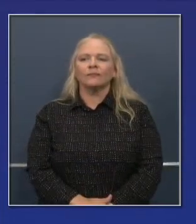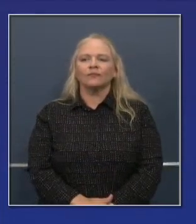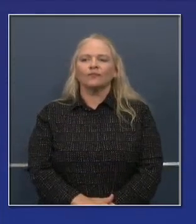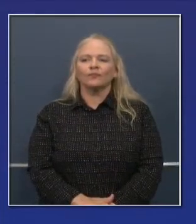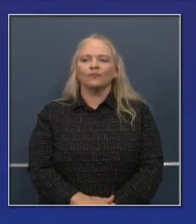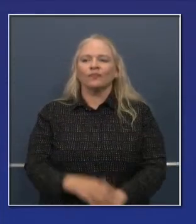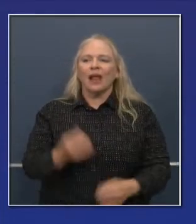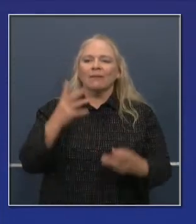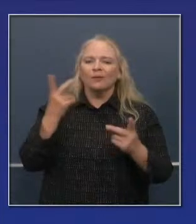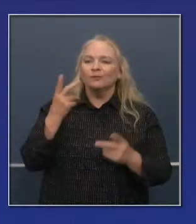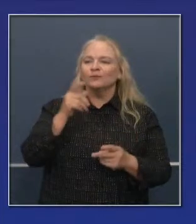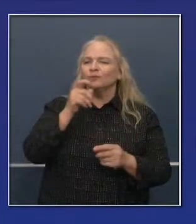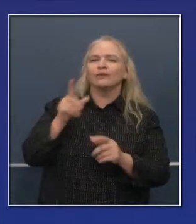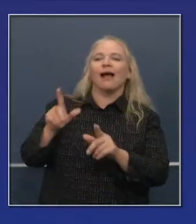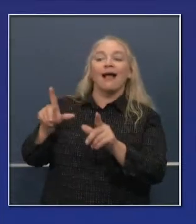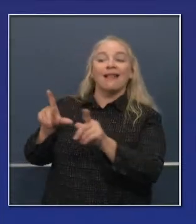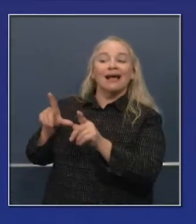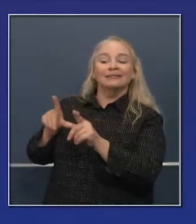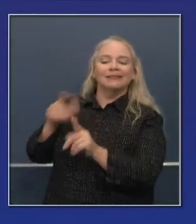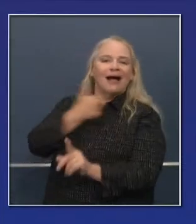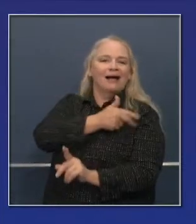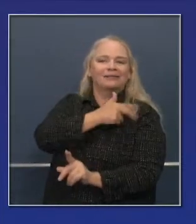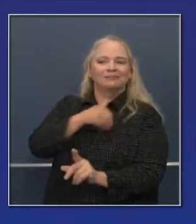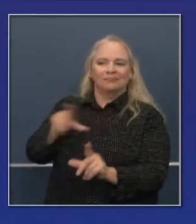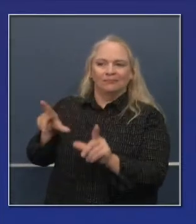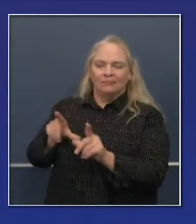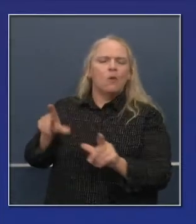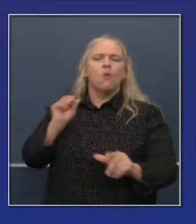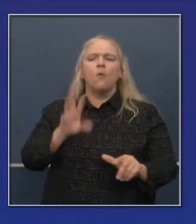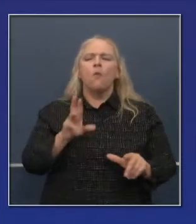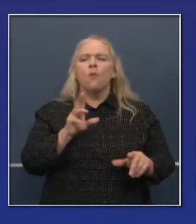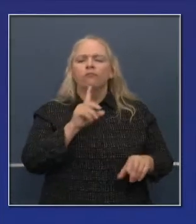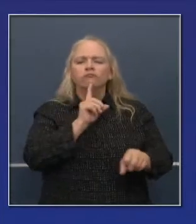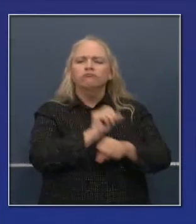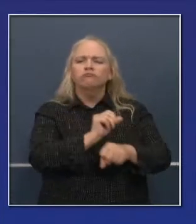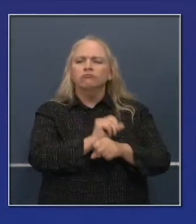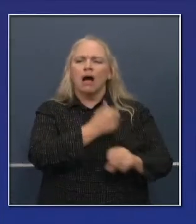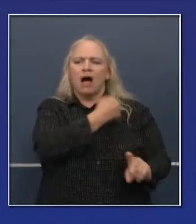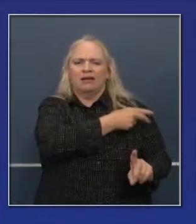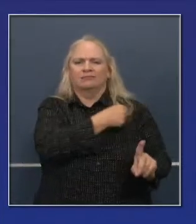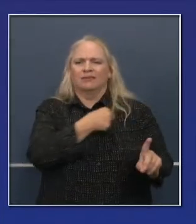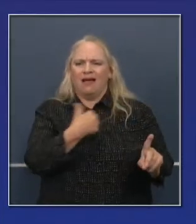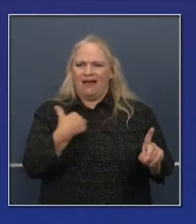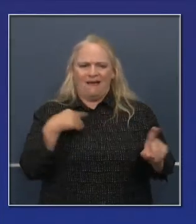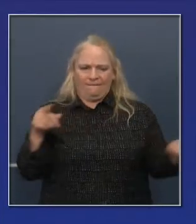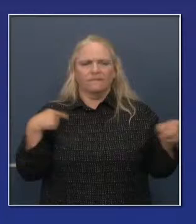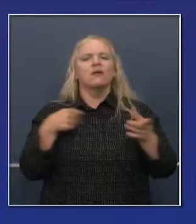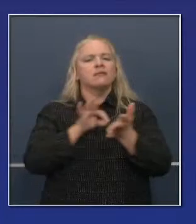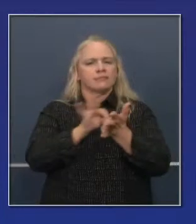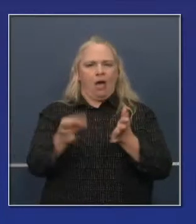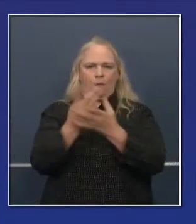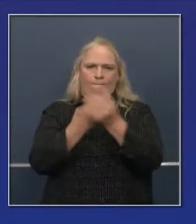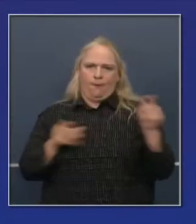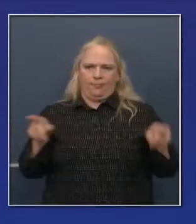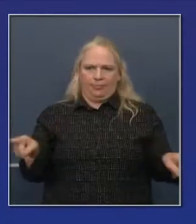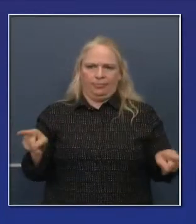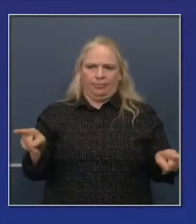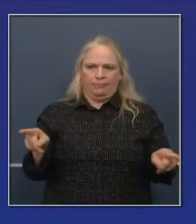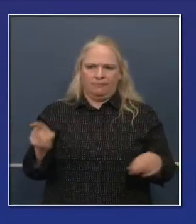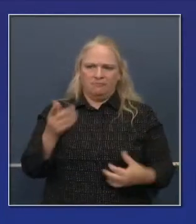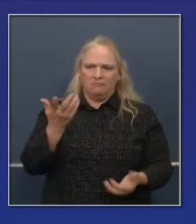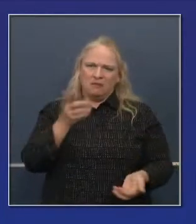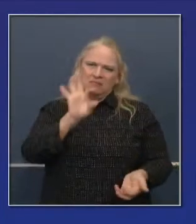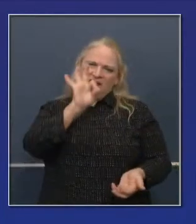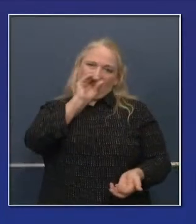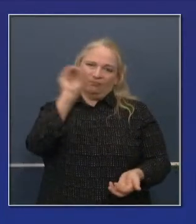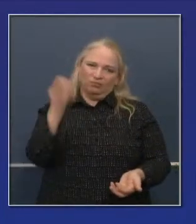licensed hospital beds in our healthcare system. So we round up to 9%. Last week, at this